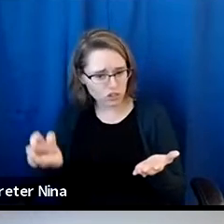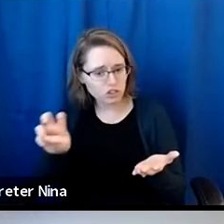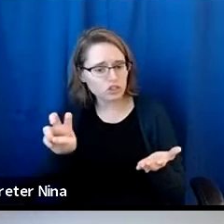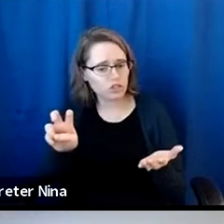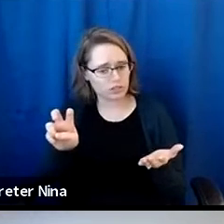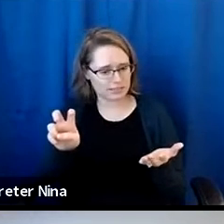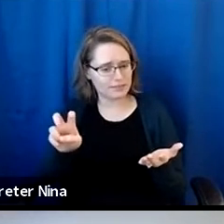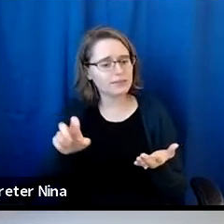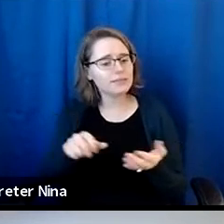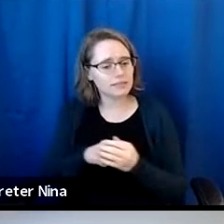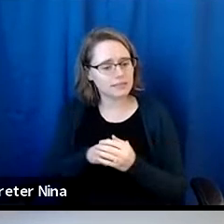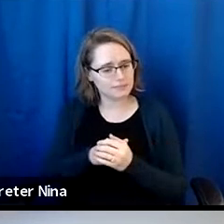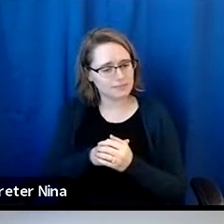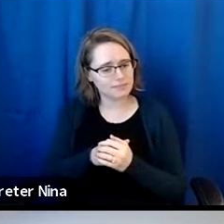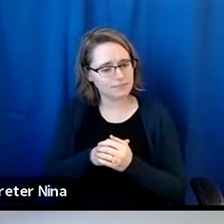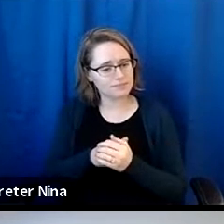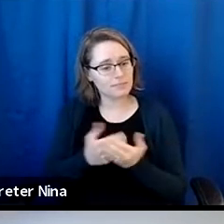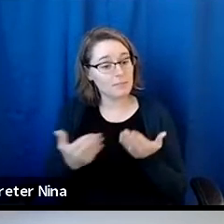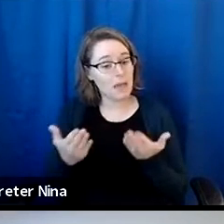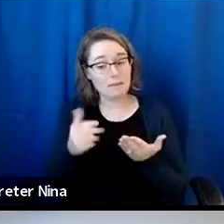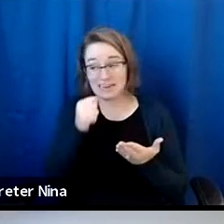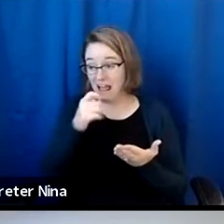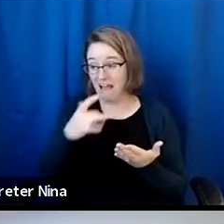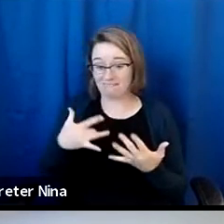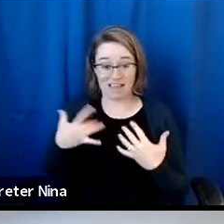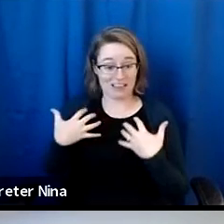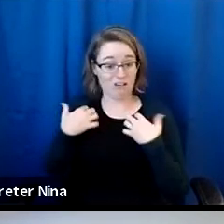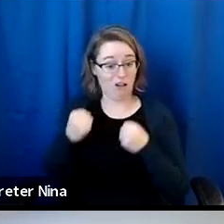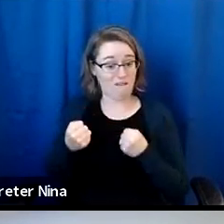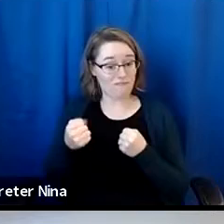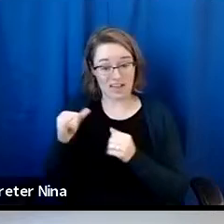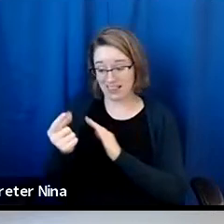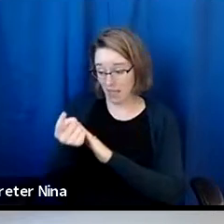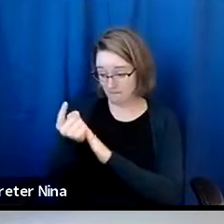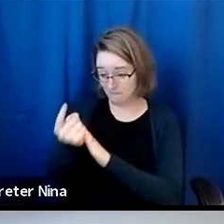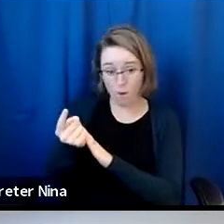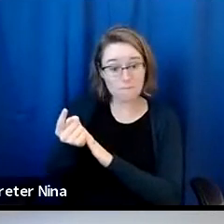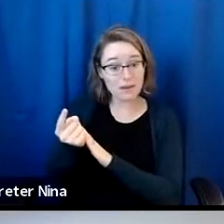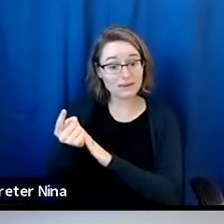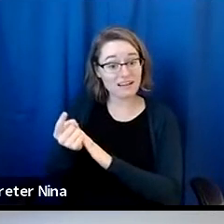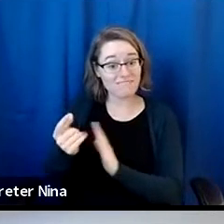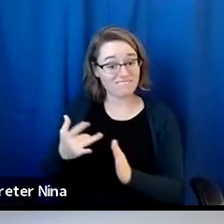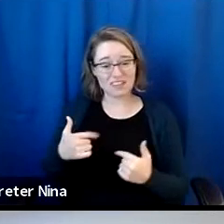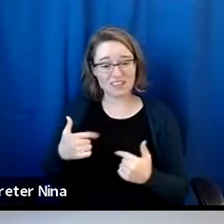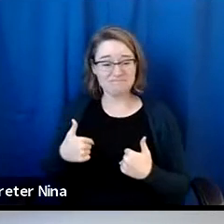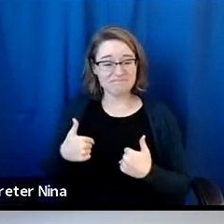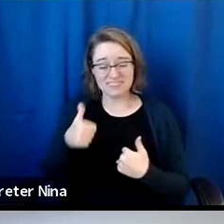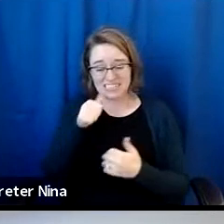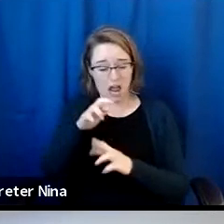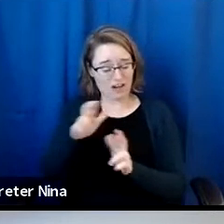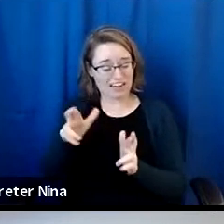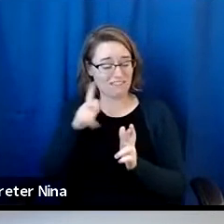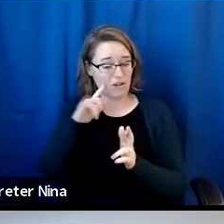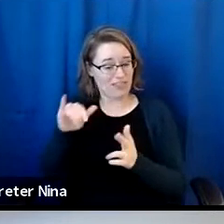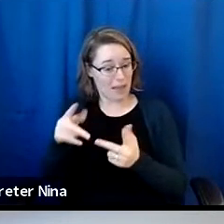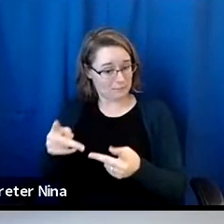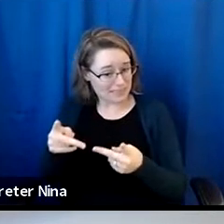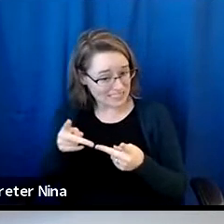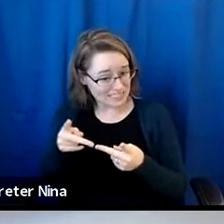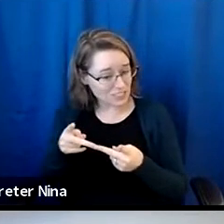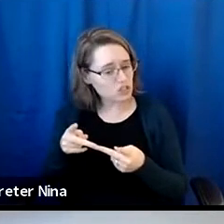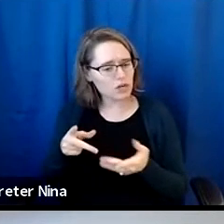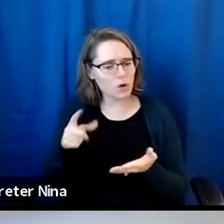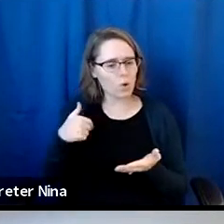not feeling confident at that time that you may have been ready for a certain position. And we know